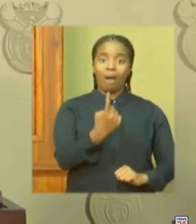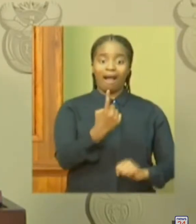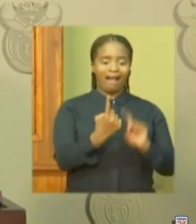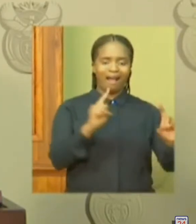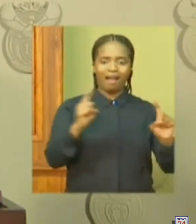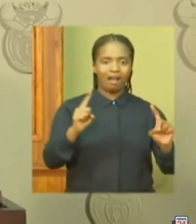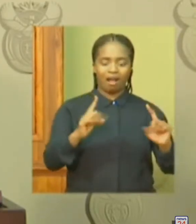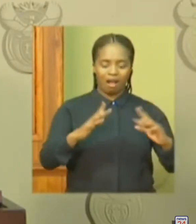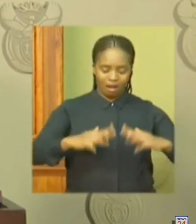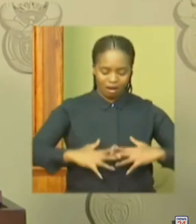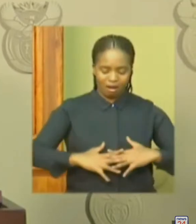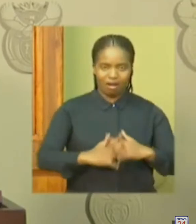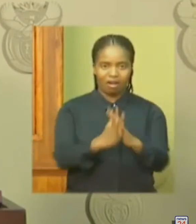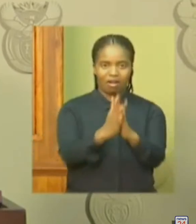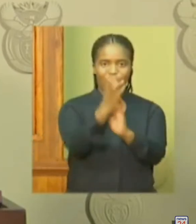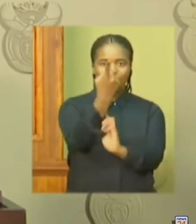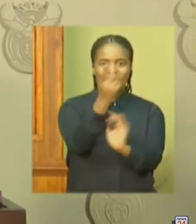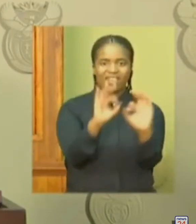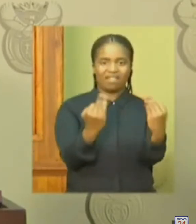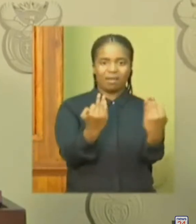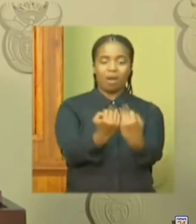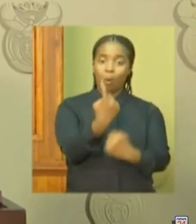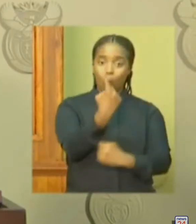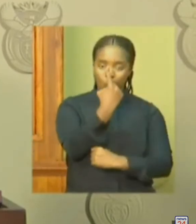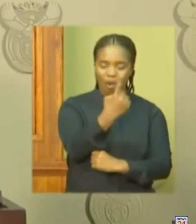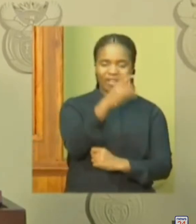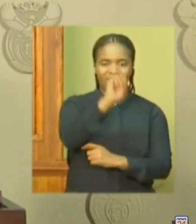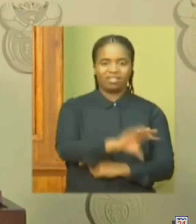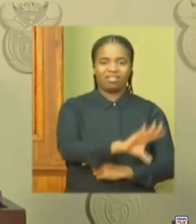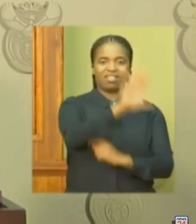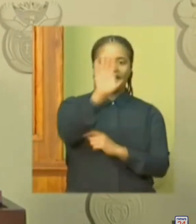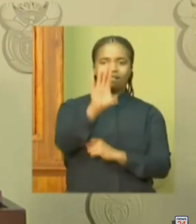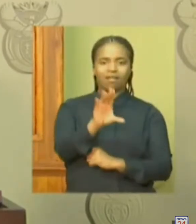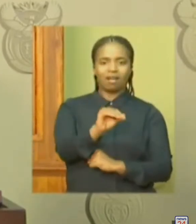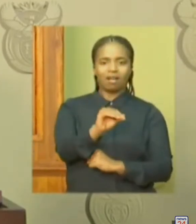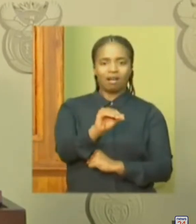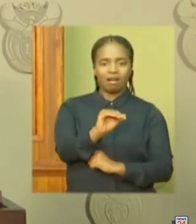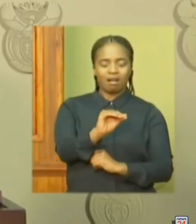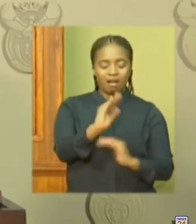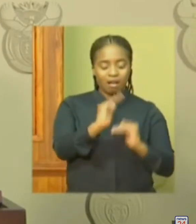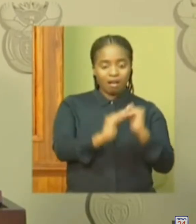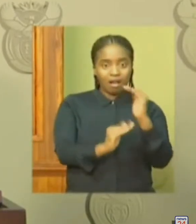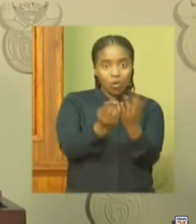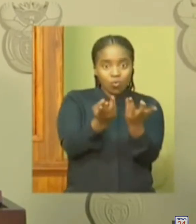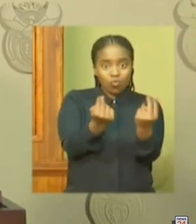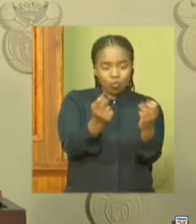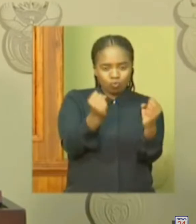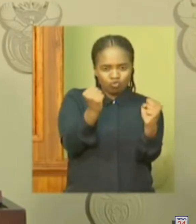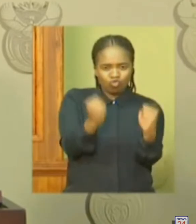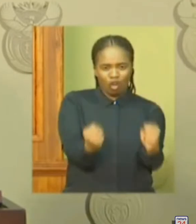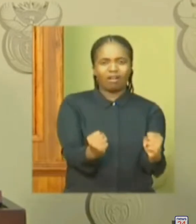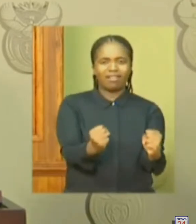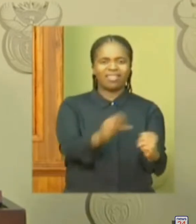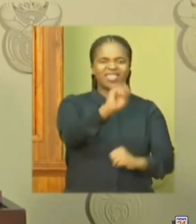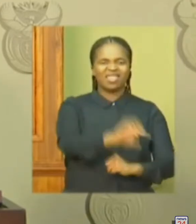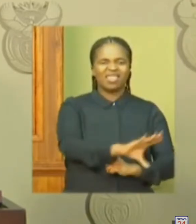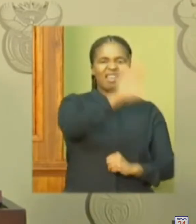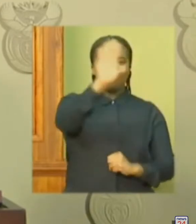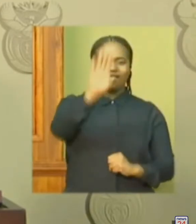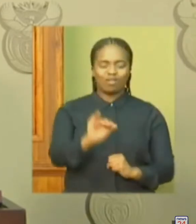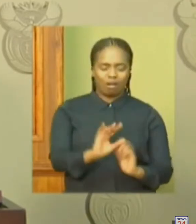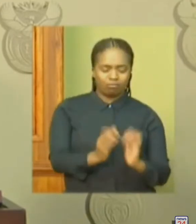family and one nation to build a new and stronger society and a stronger South